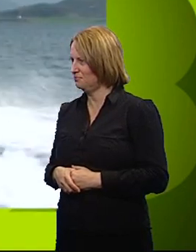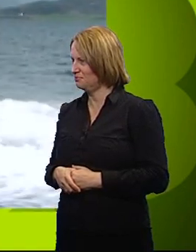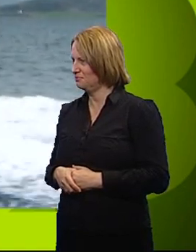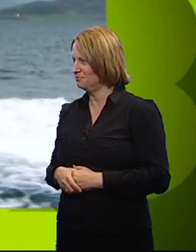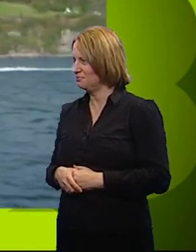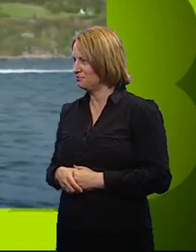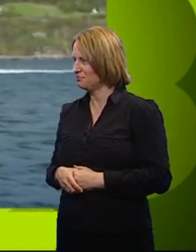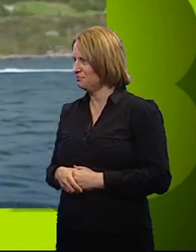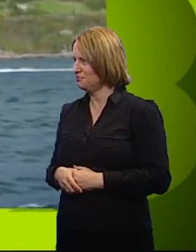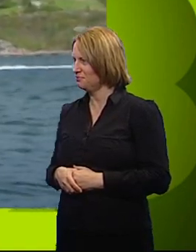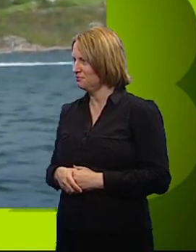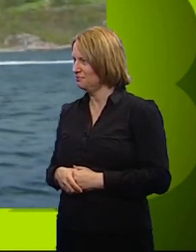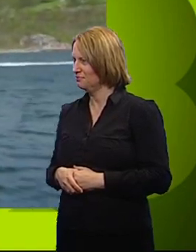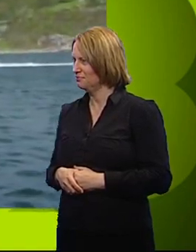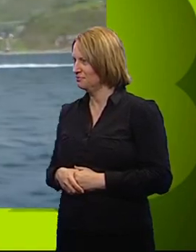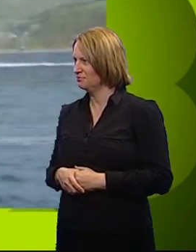shore.